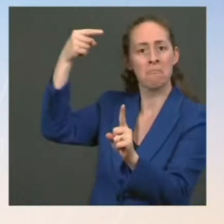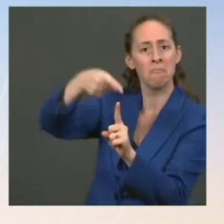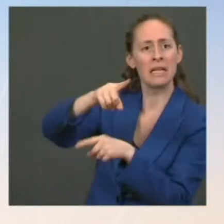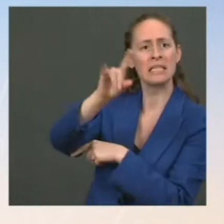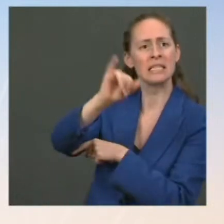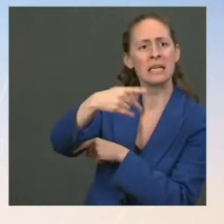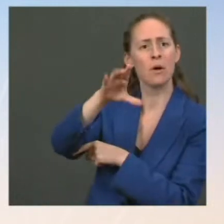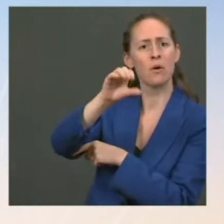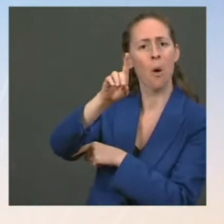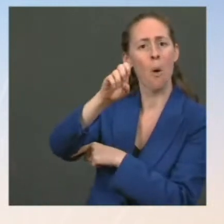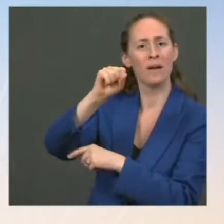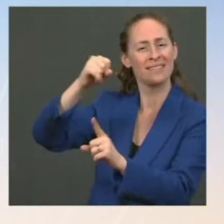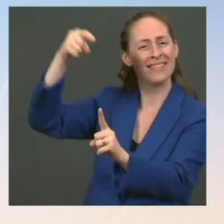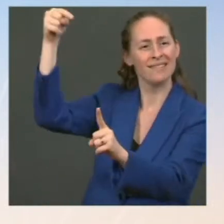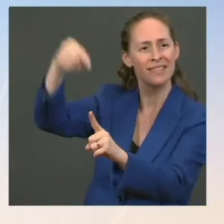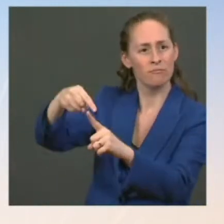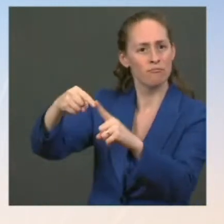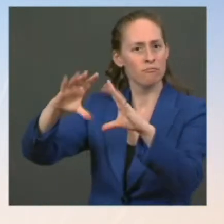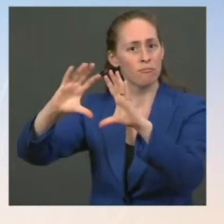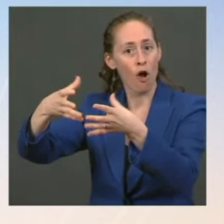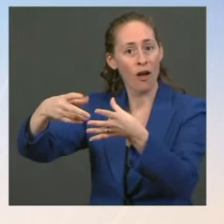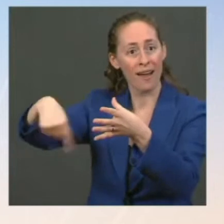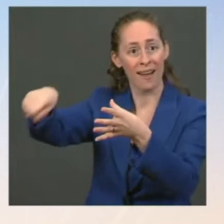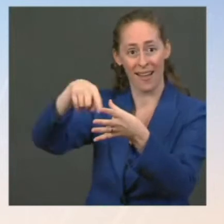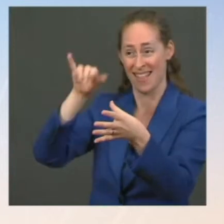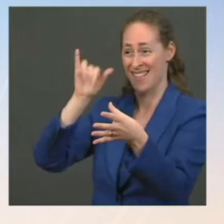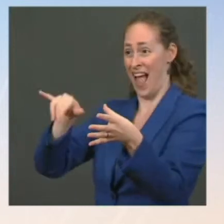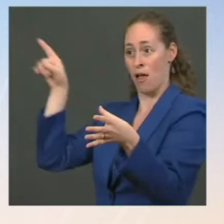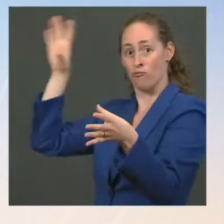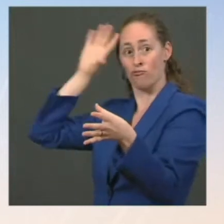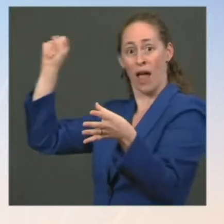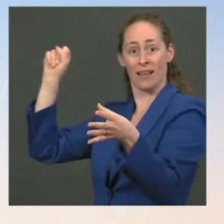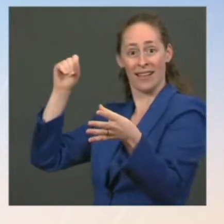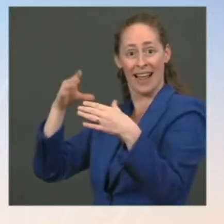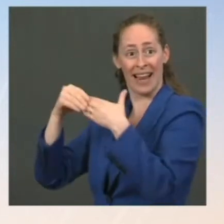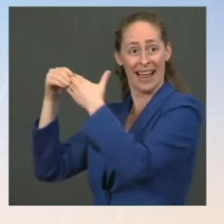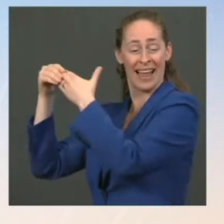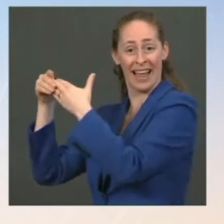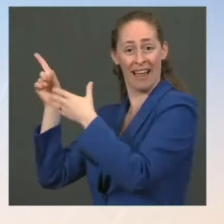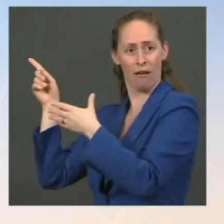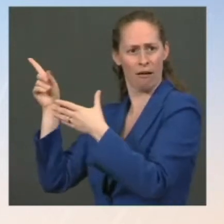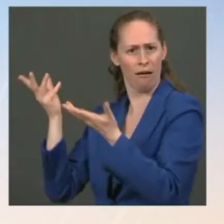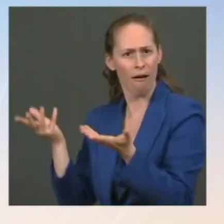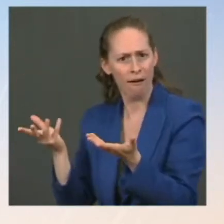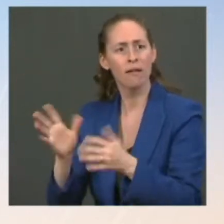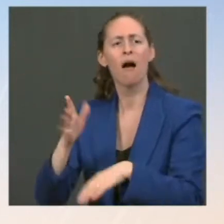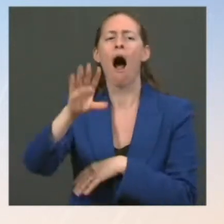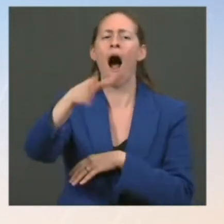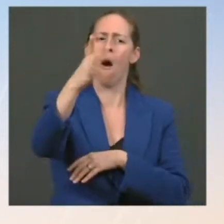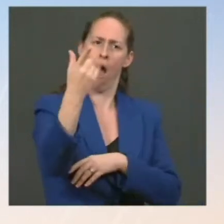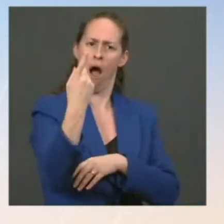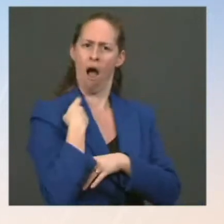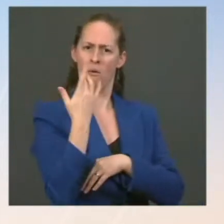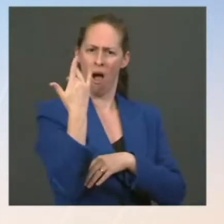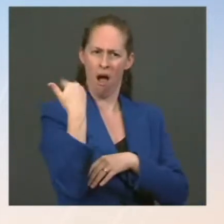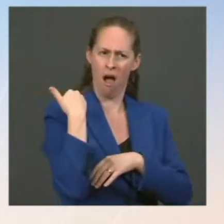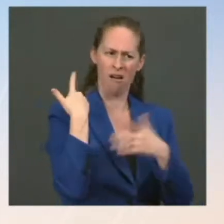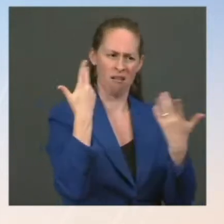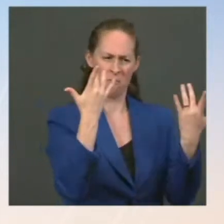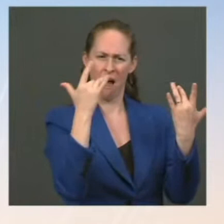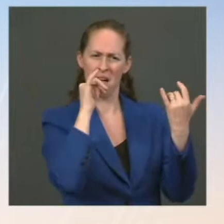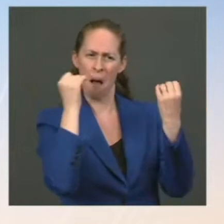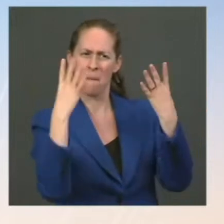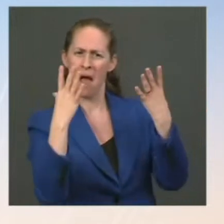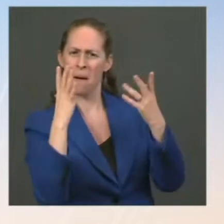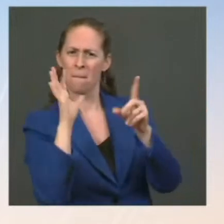party. Well, you asked me first about the popularity of these initiatives and why there weren't more votes broadly, which is a good question,